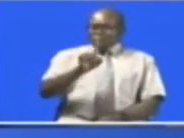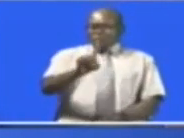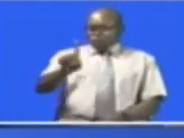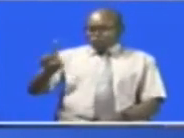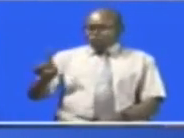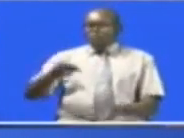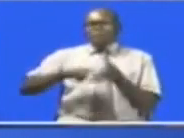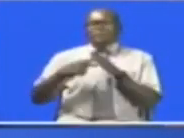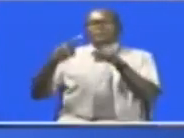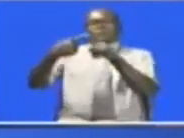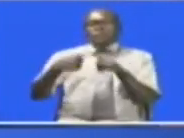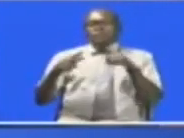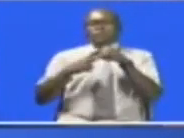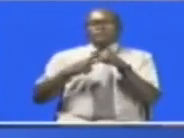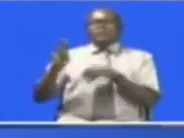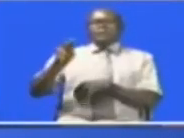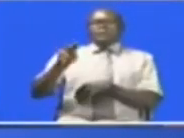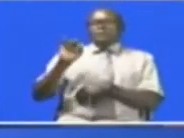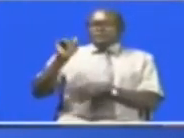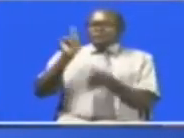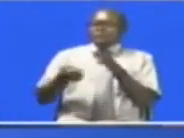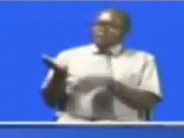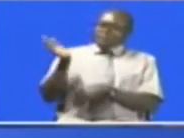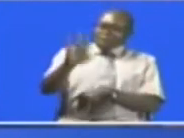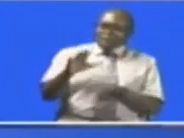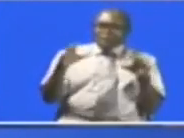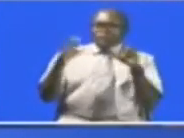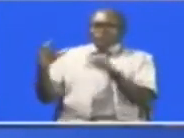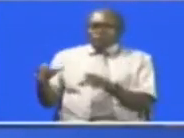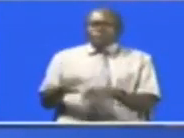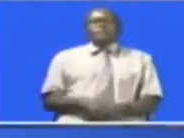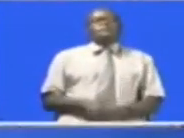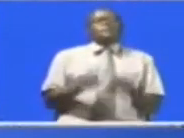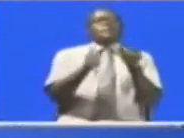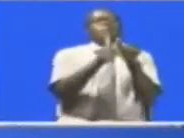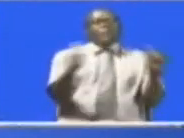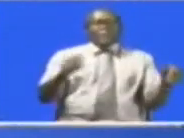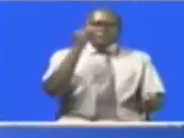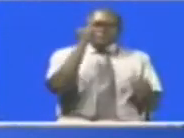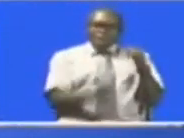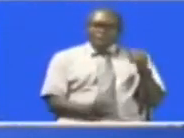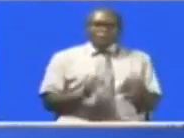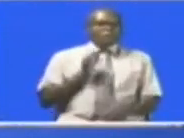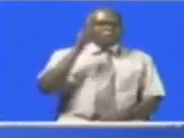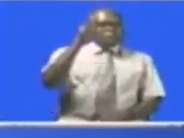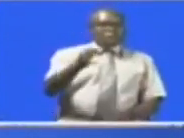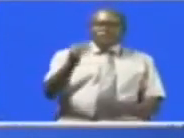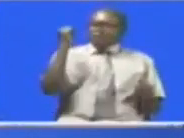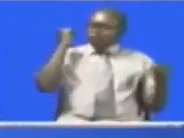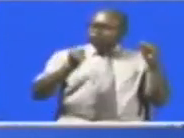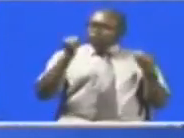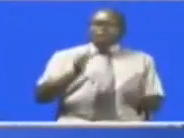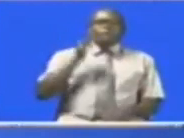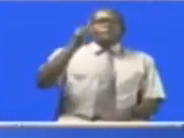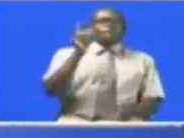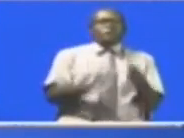first one. That's so amazing. That is what I want to give back to the community. All right. Yeah. Finally, future of